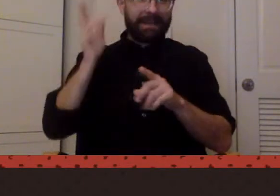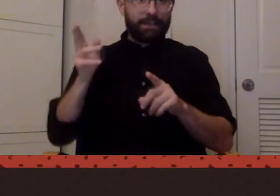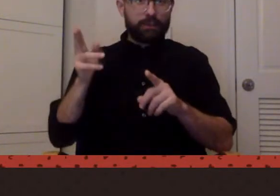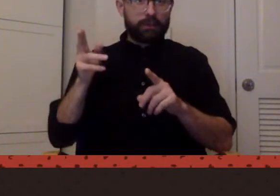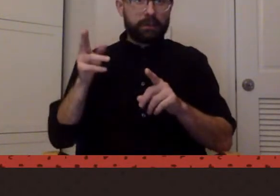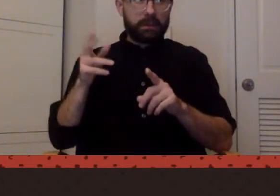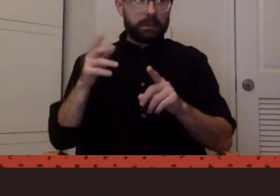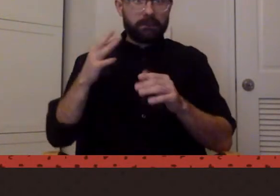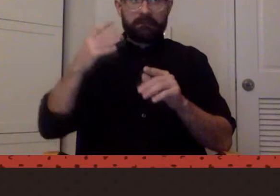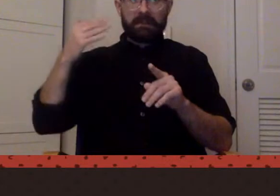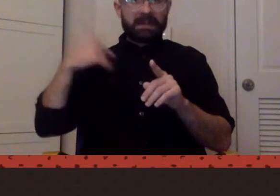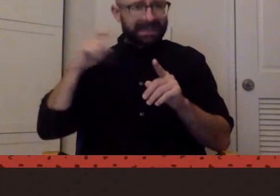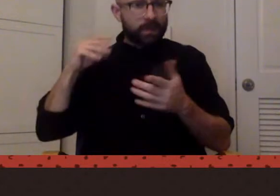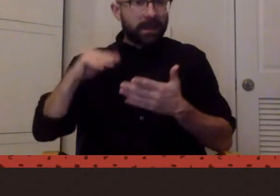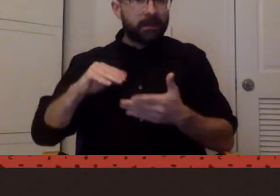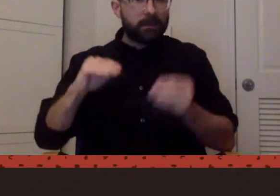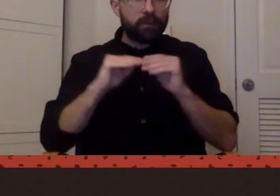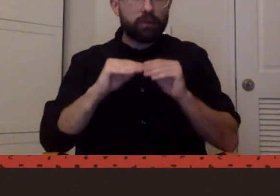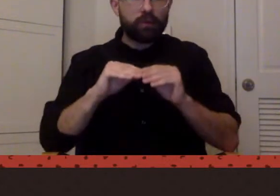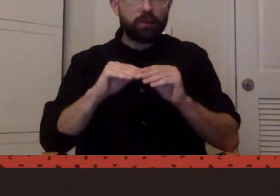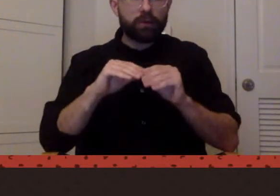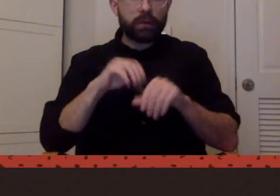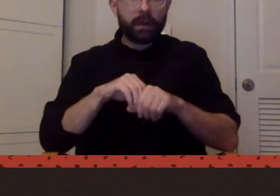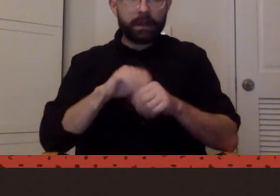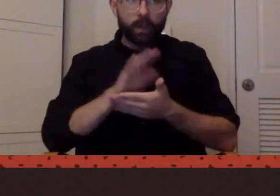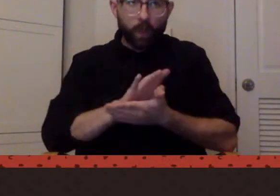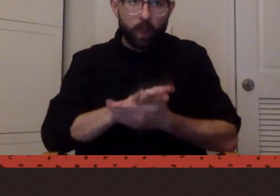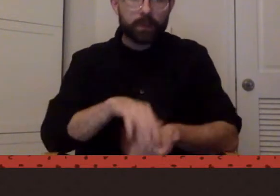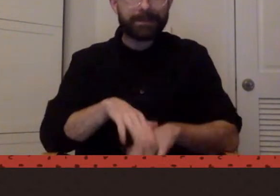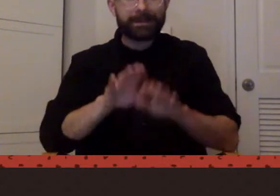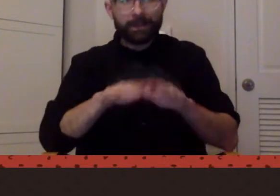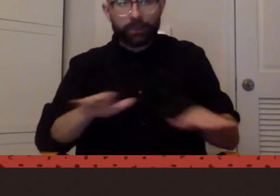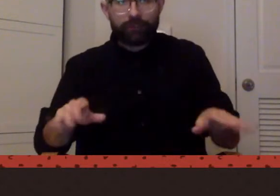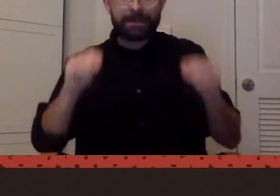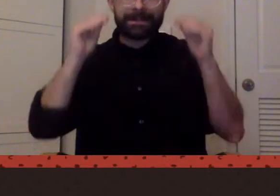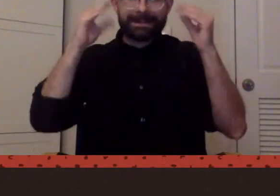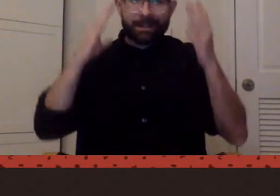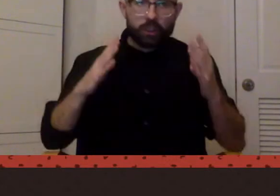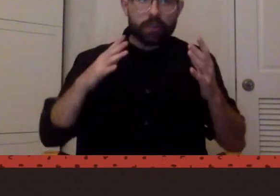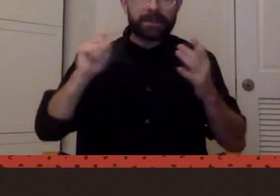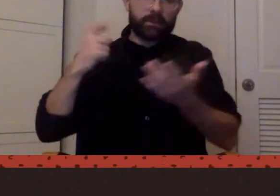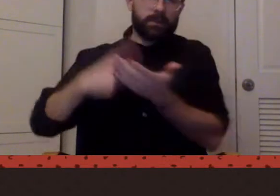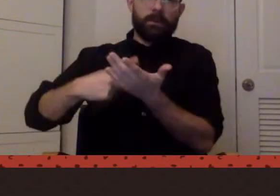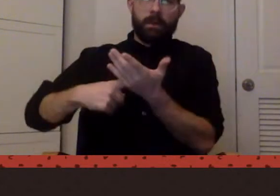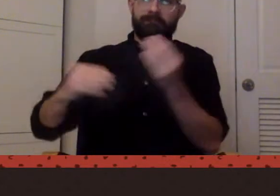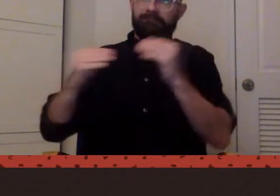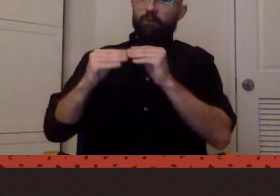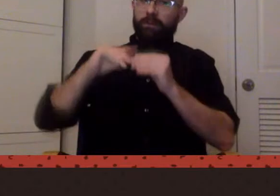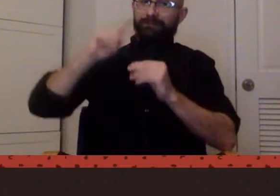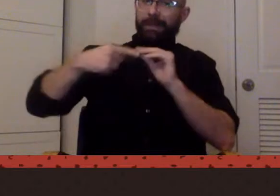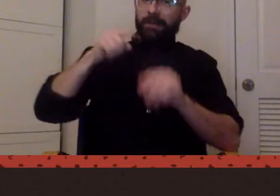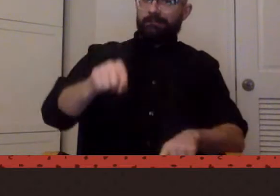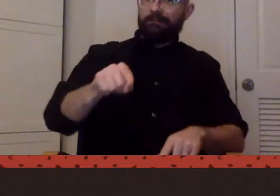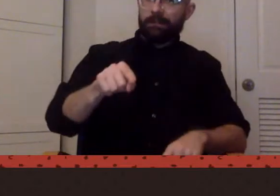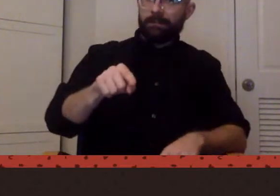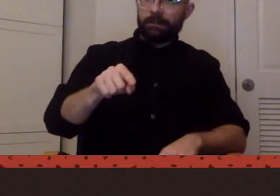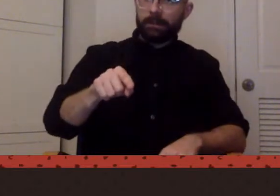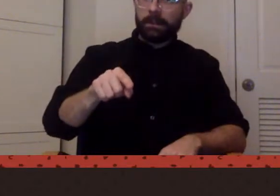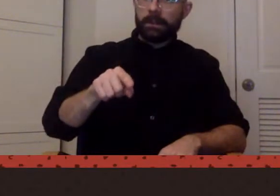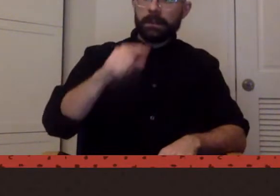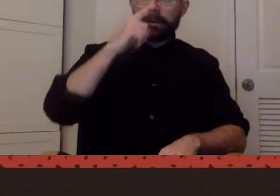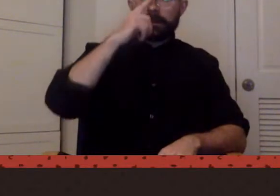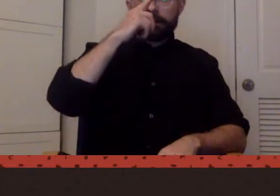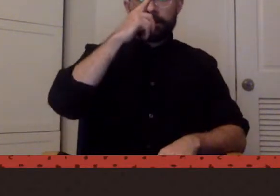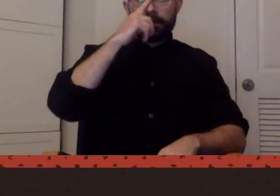more, and schools and children and teachers need to be talking more about it, and